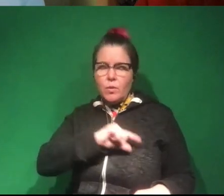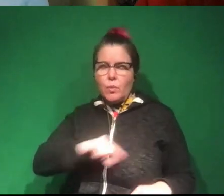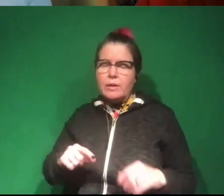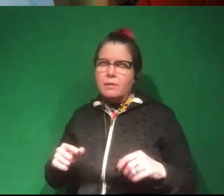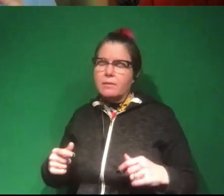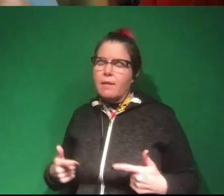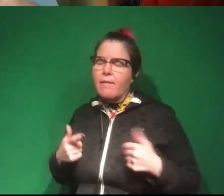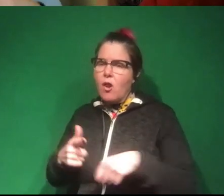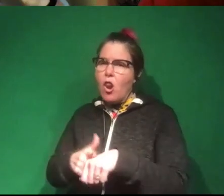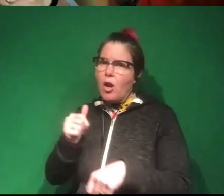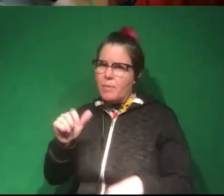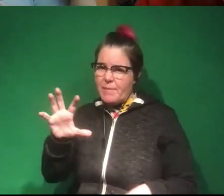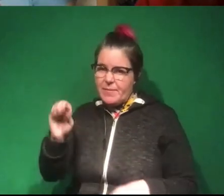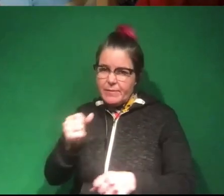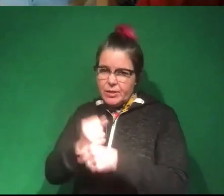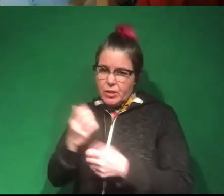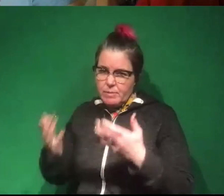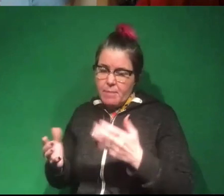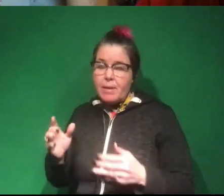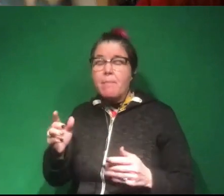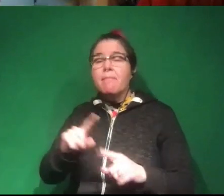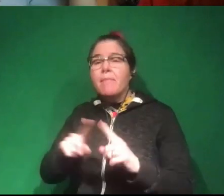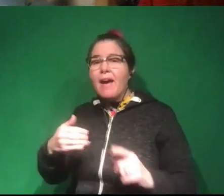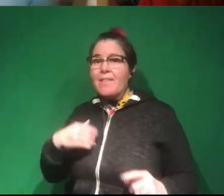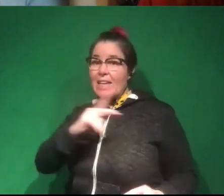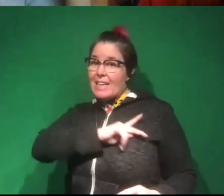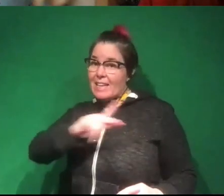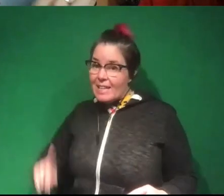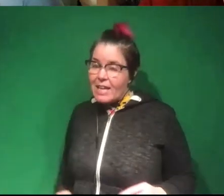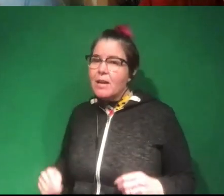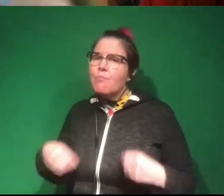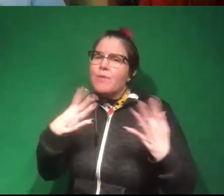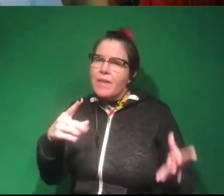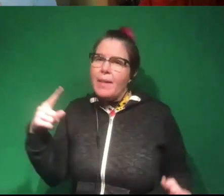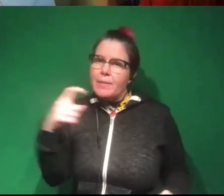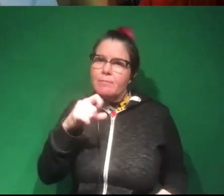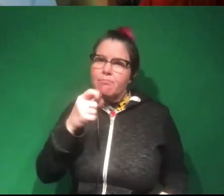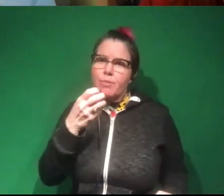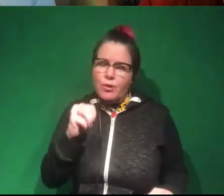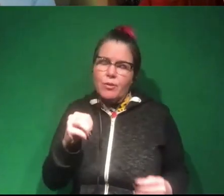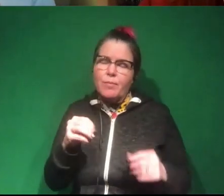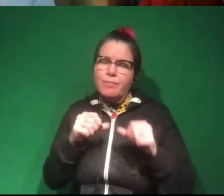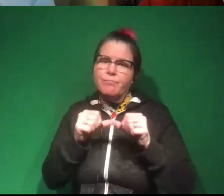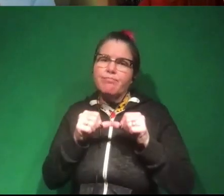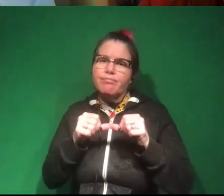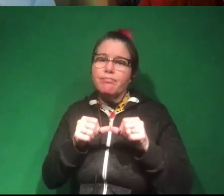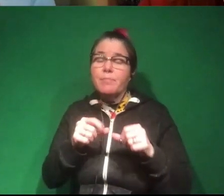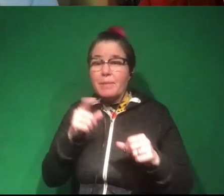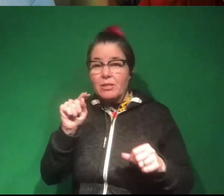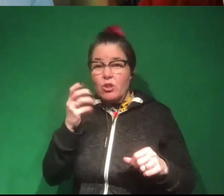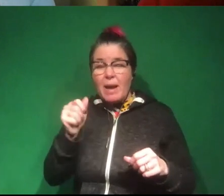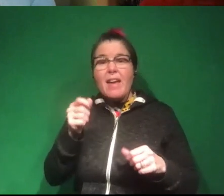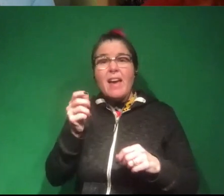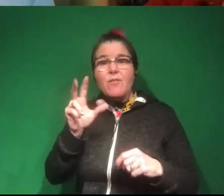years, but there's actually a termite king who is constantly providing the sperm, because the termite queen lays an egg every 3